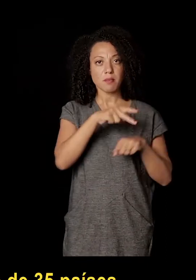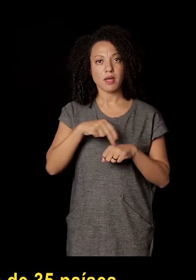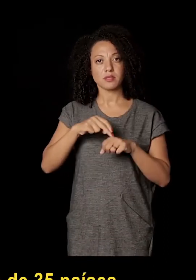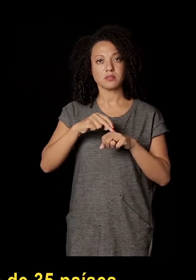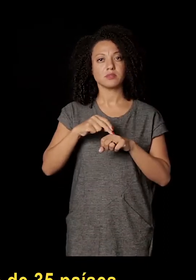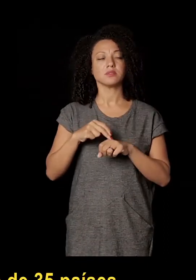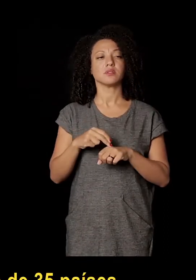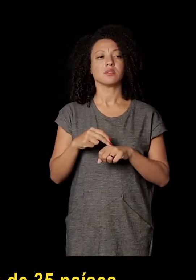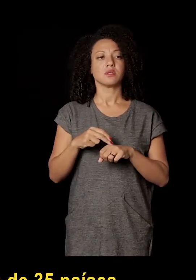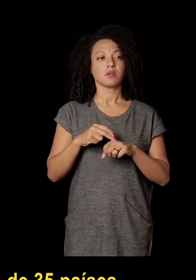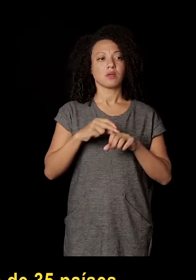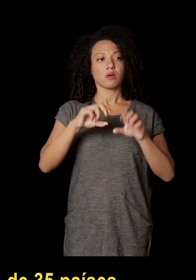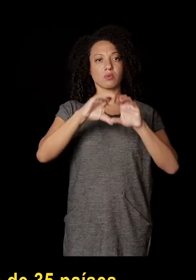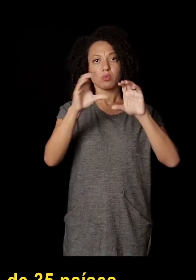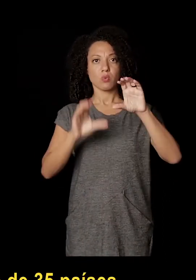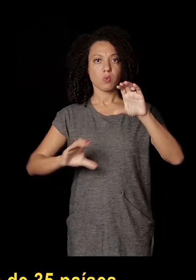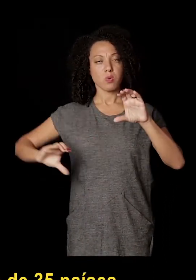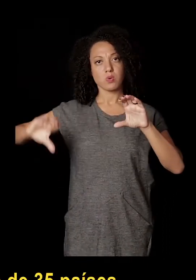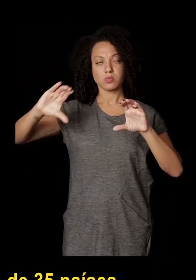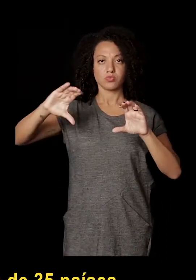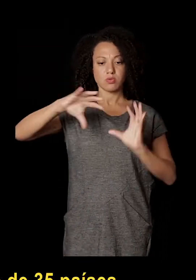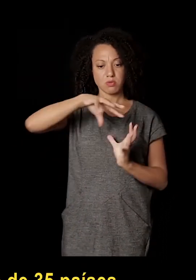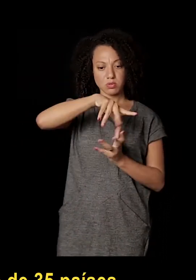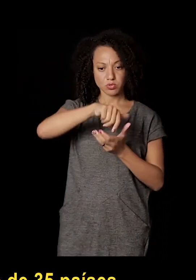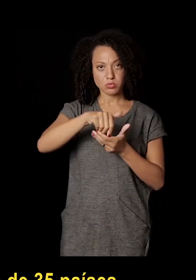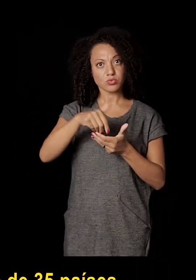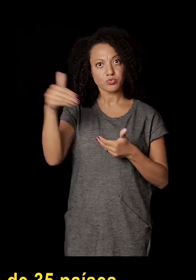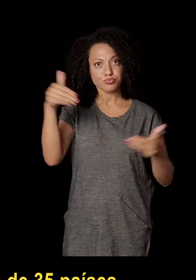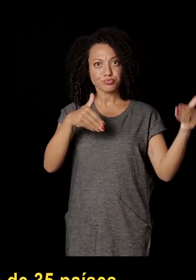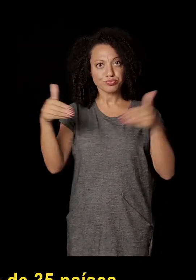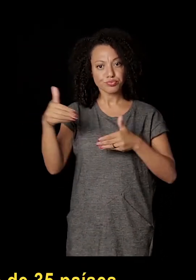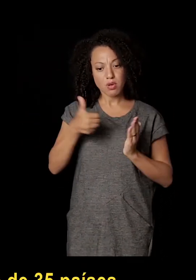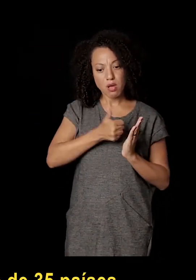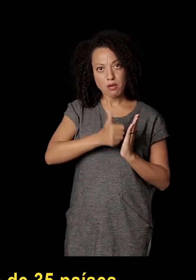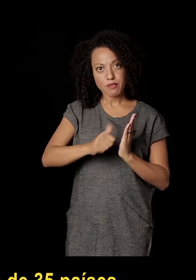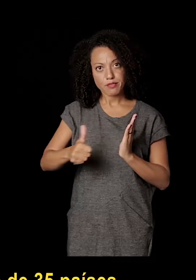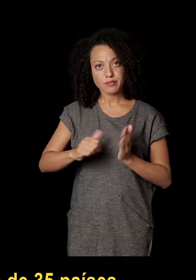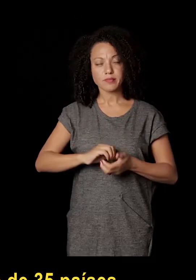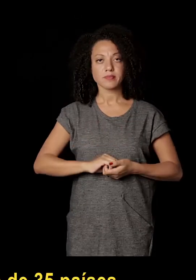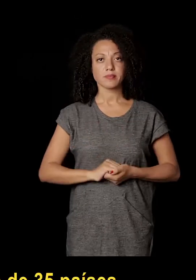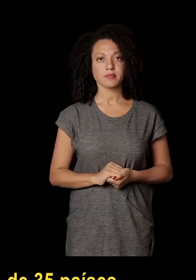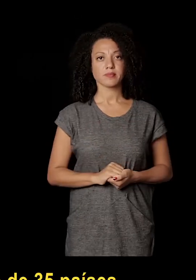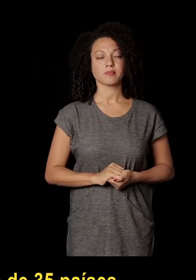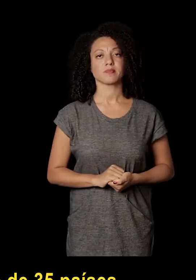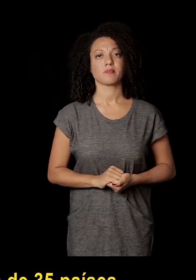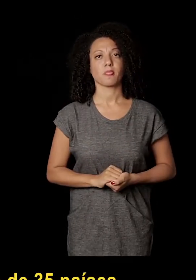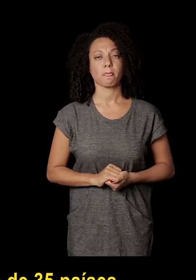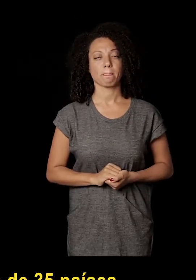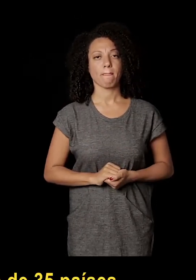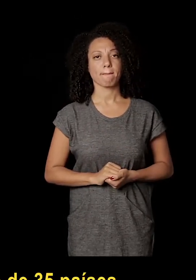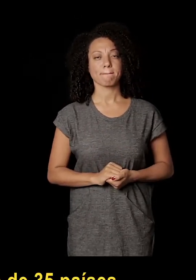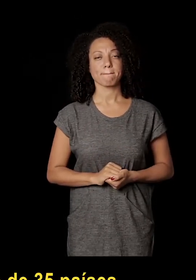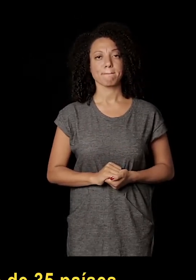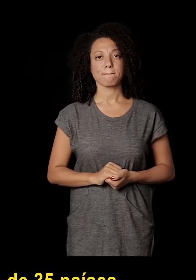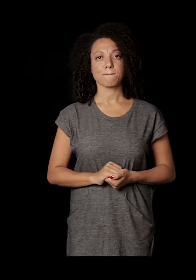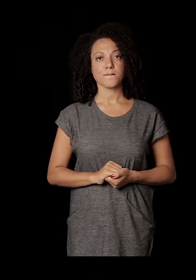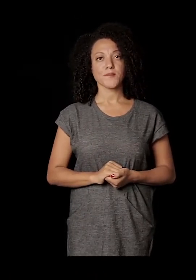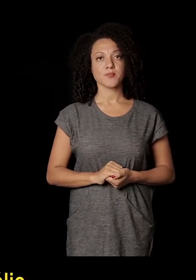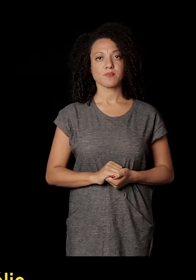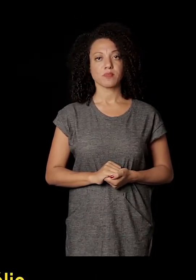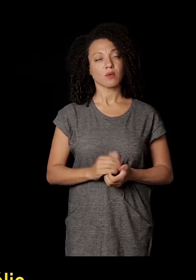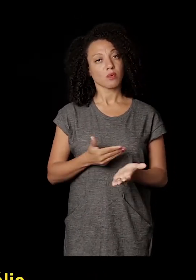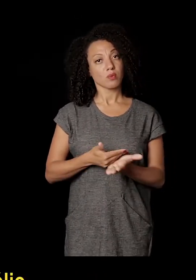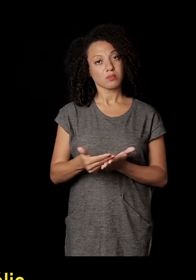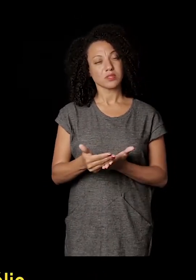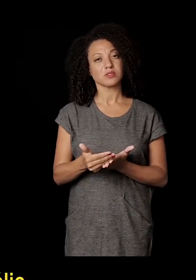35 countries, and registrants come from every continent in the world.